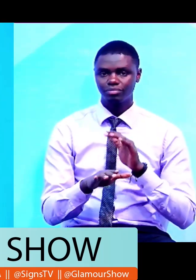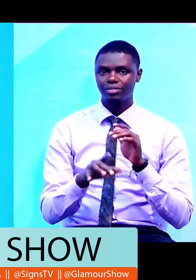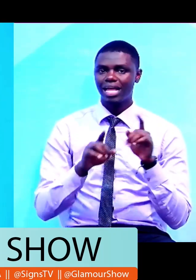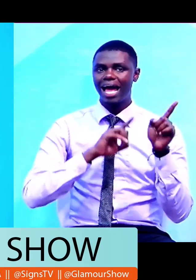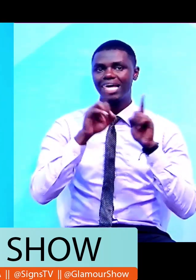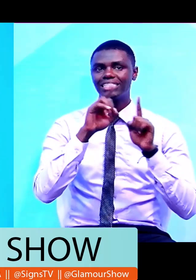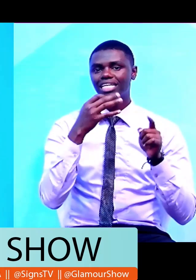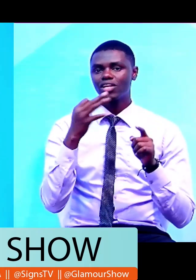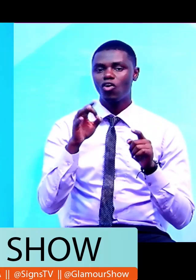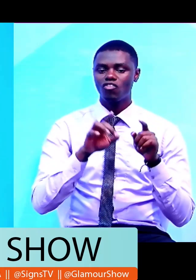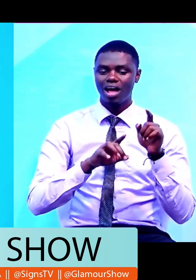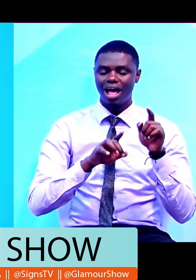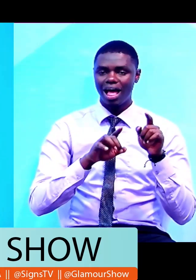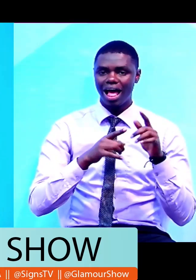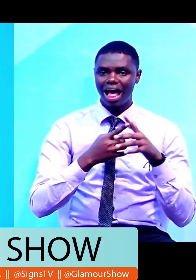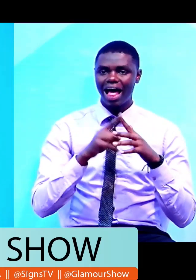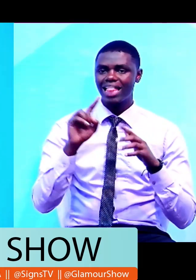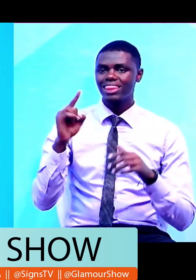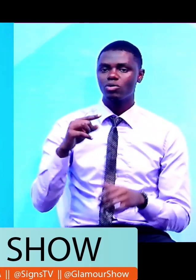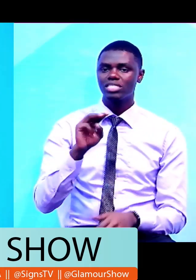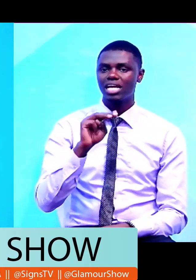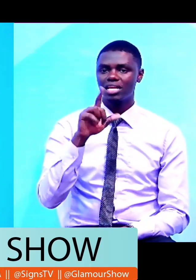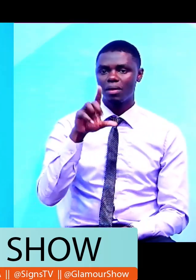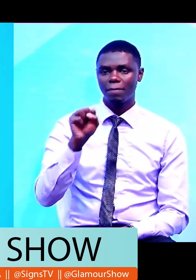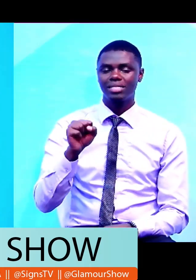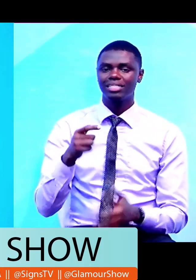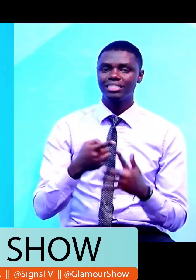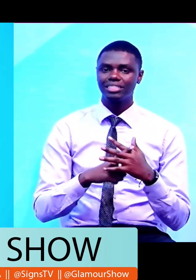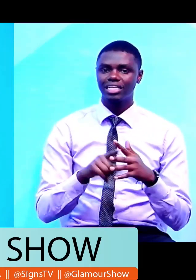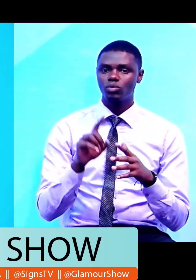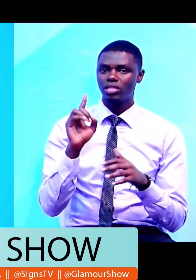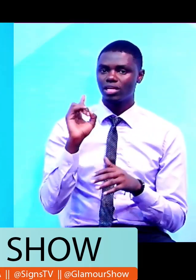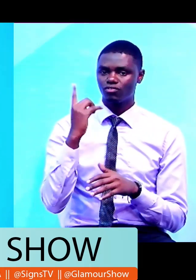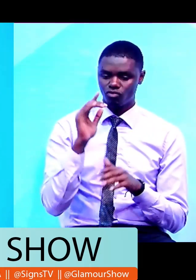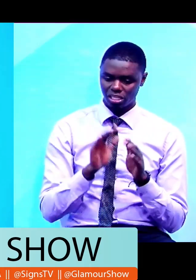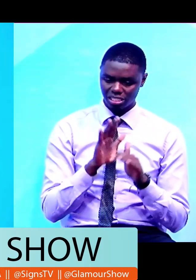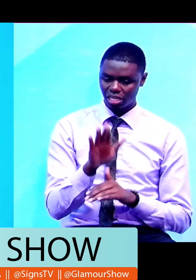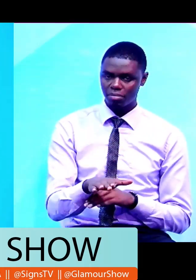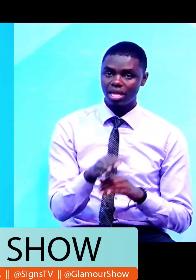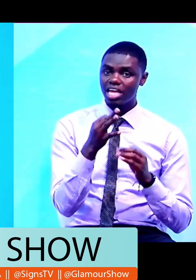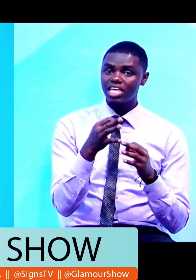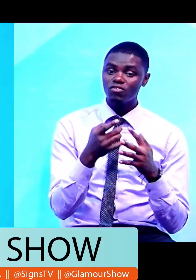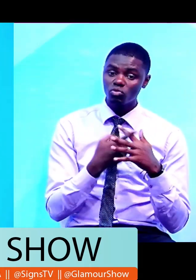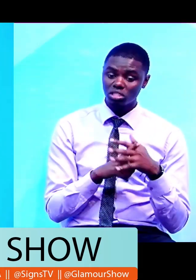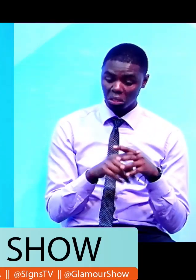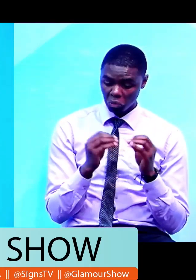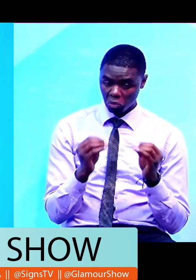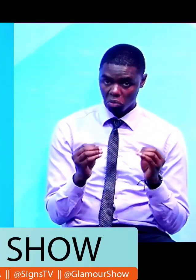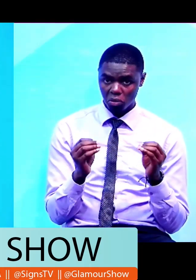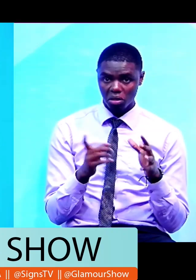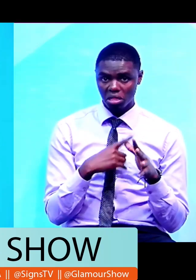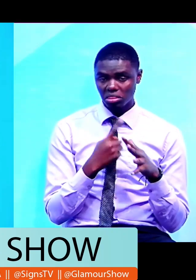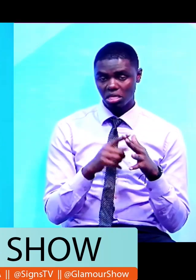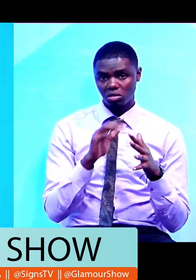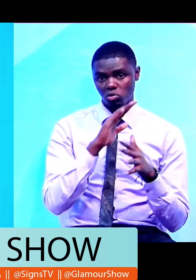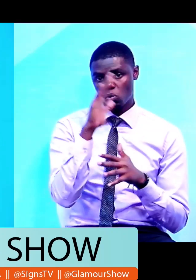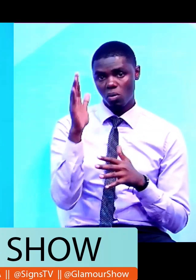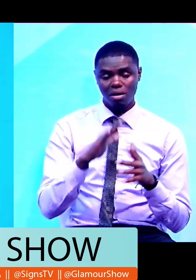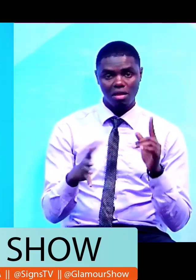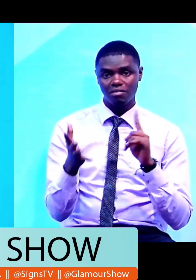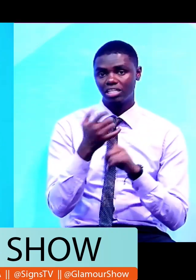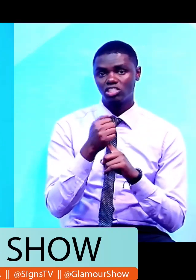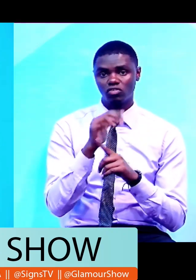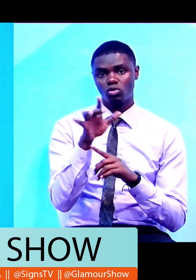of 1,000 miles starts with a single step. If you don't take that step towards whatever you want, you will never get to where